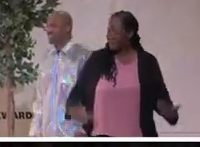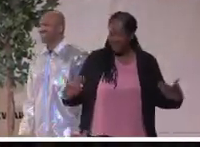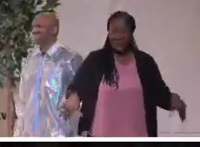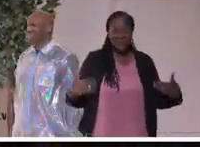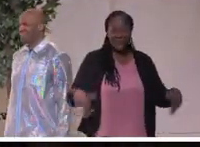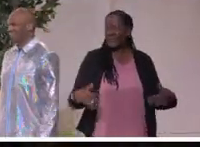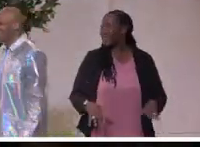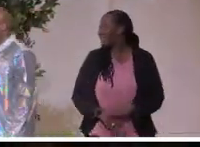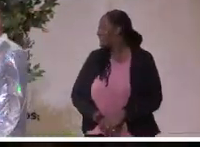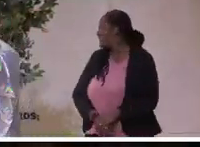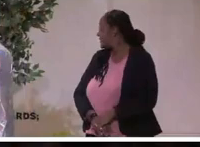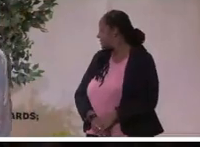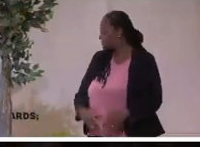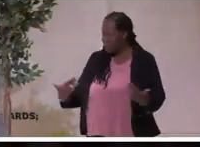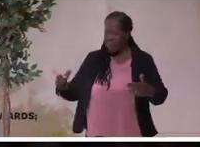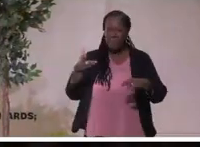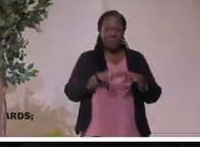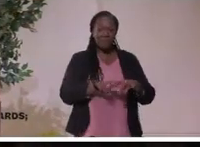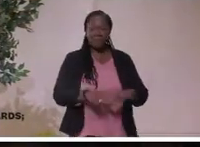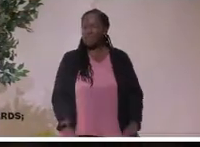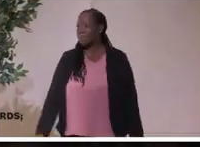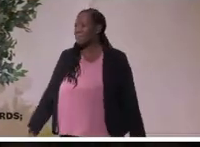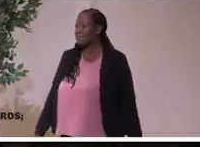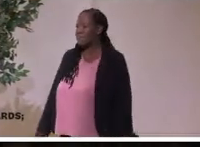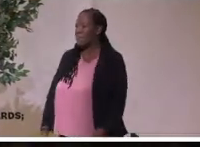Yes. Excellent. Y'all can go ahead and have a seat.